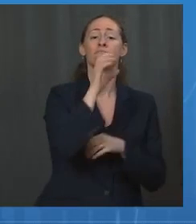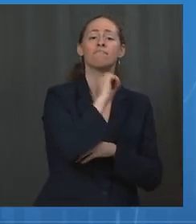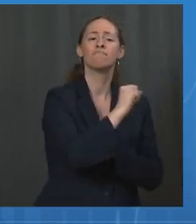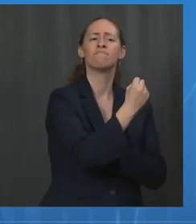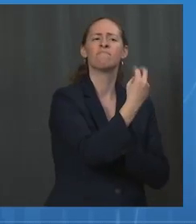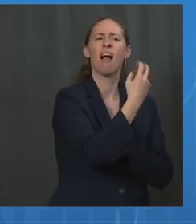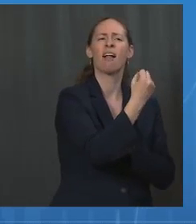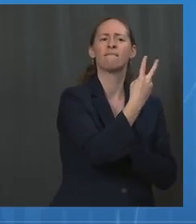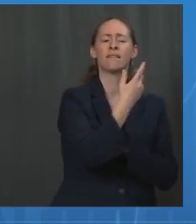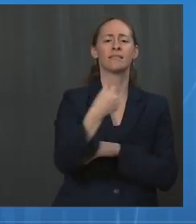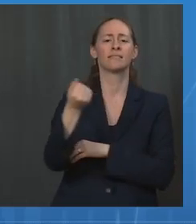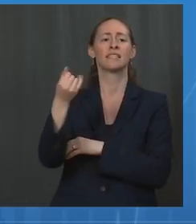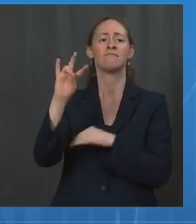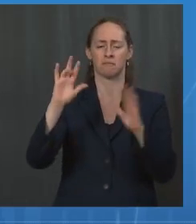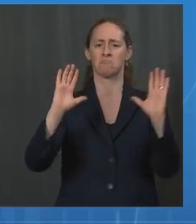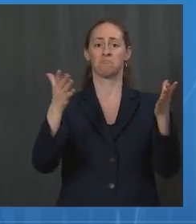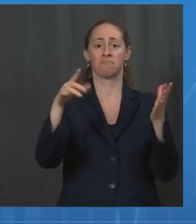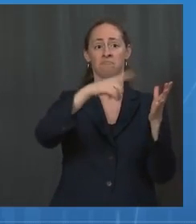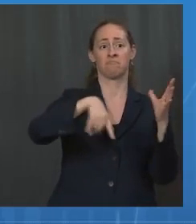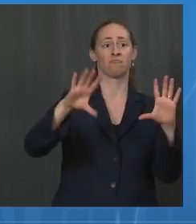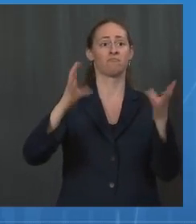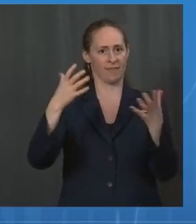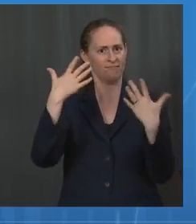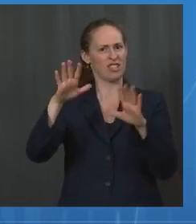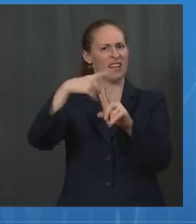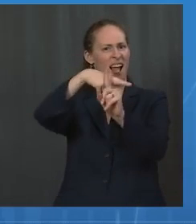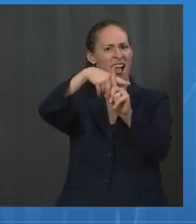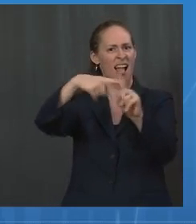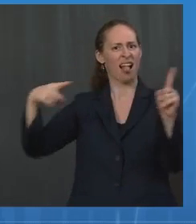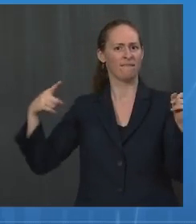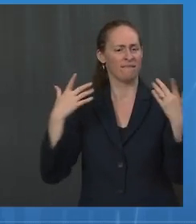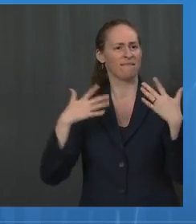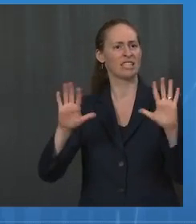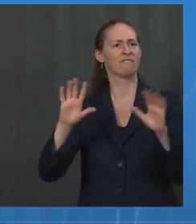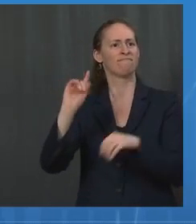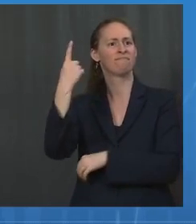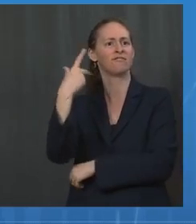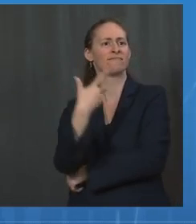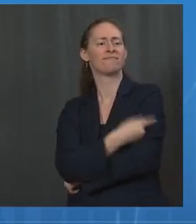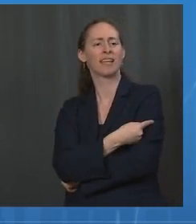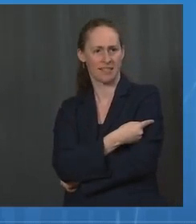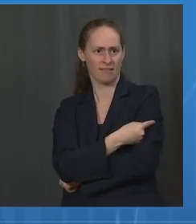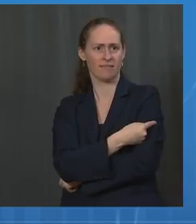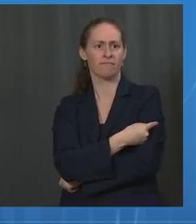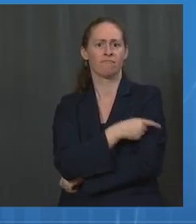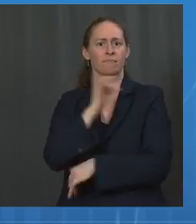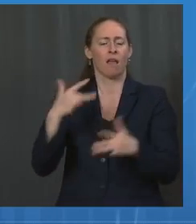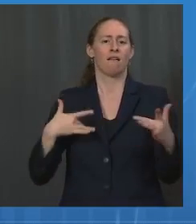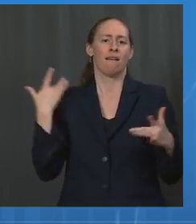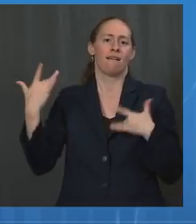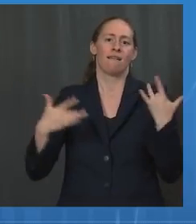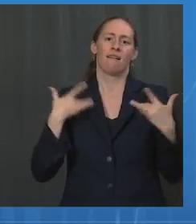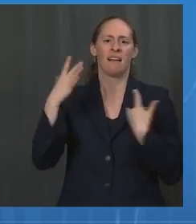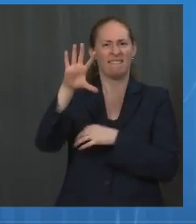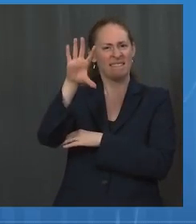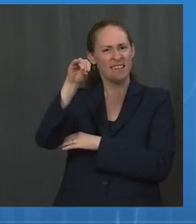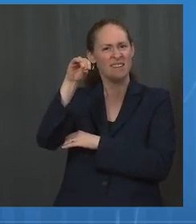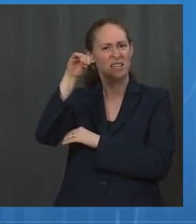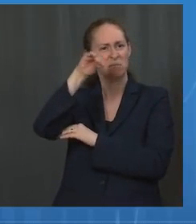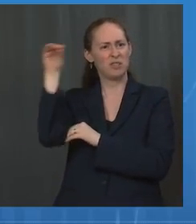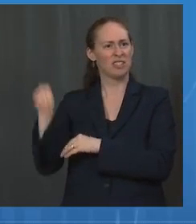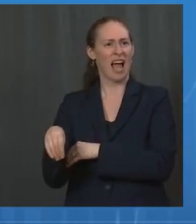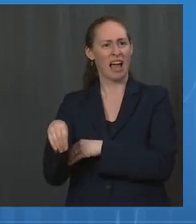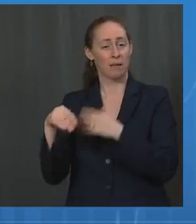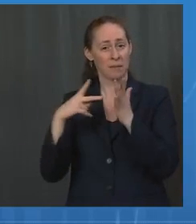at least their first shot. 50% of adolescents, this is critical progress as millions of kids head back to